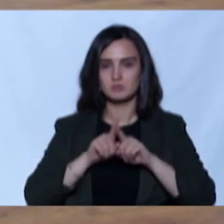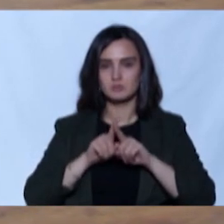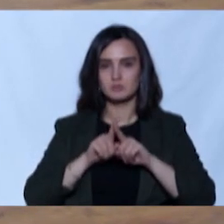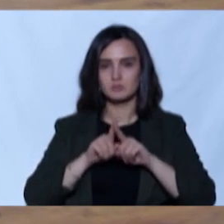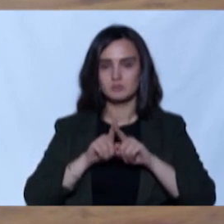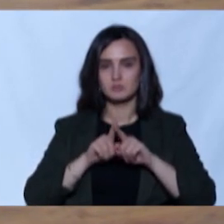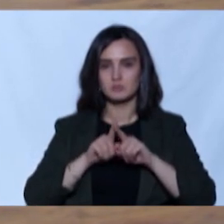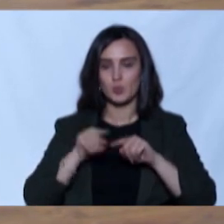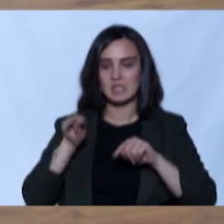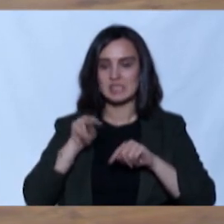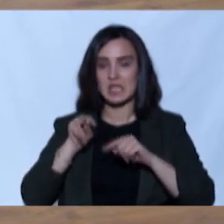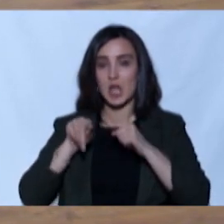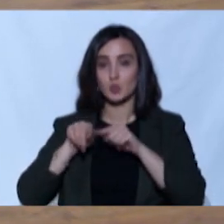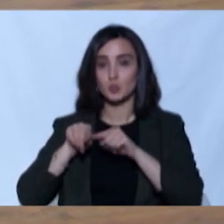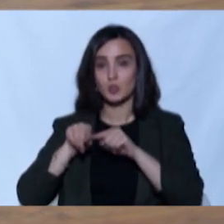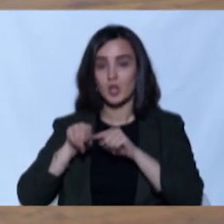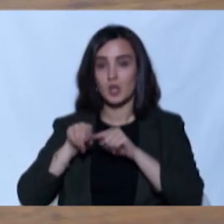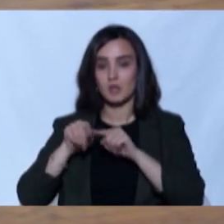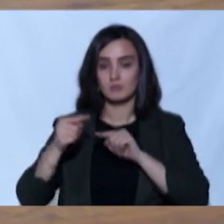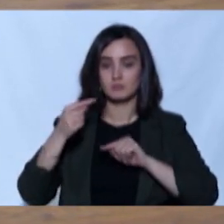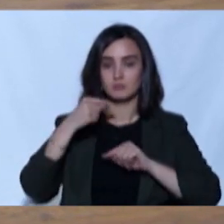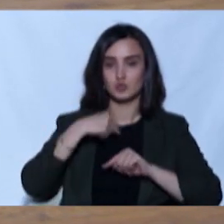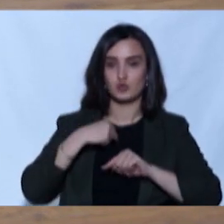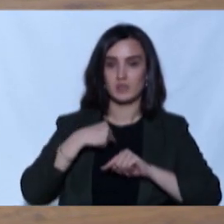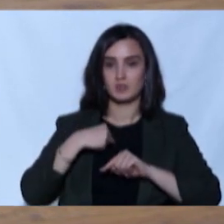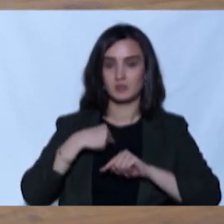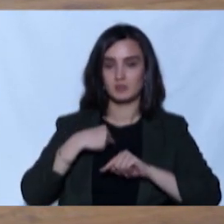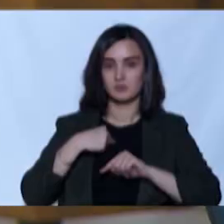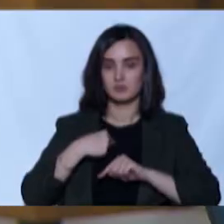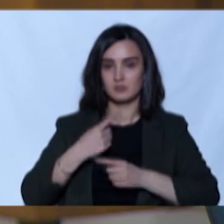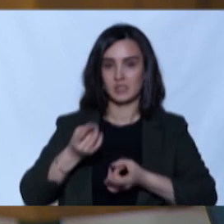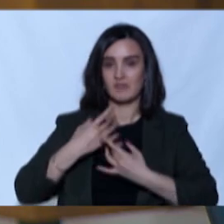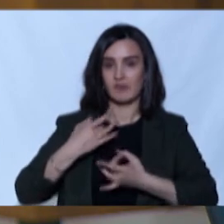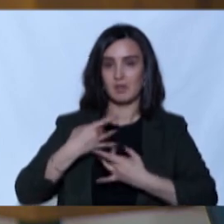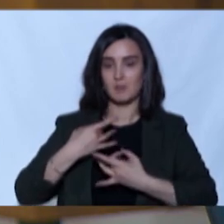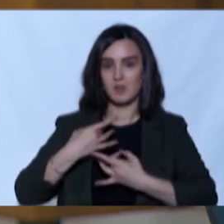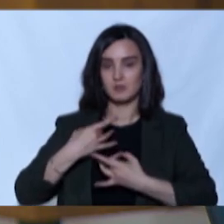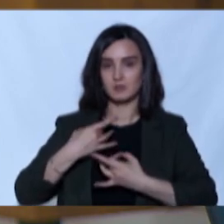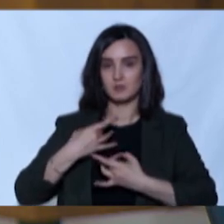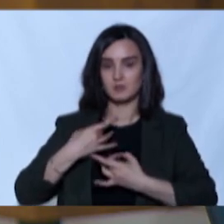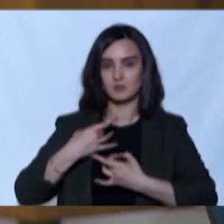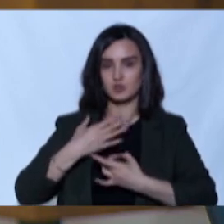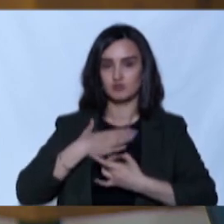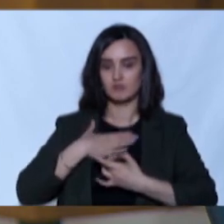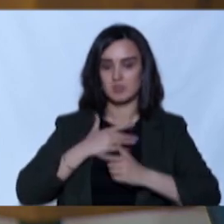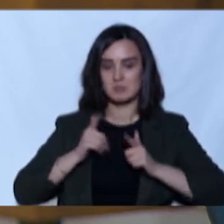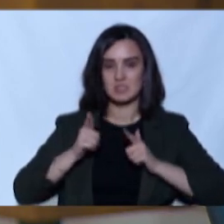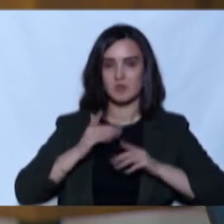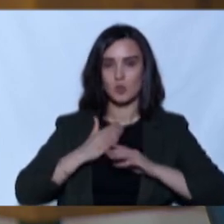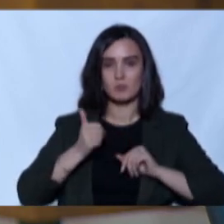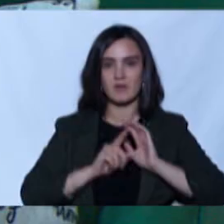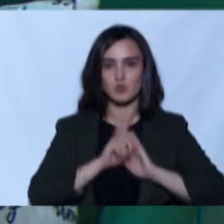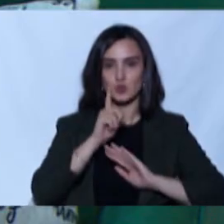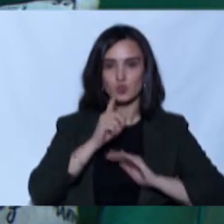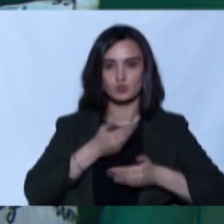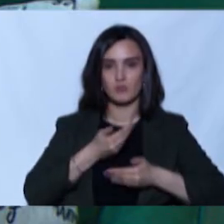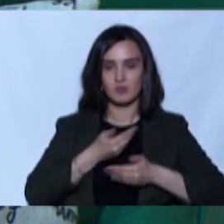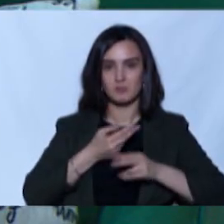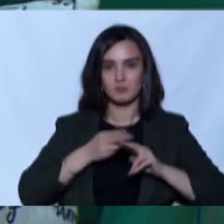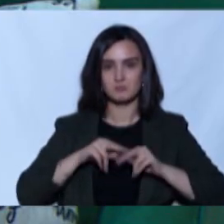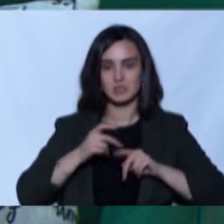it the literature that pushed this on us, or is it were we ready for it to begin with? A really